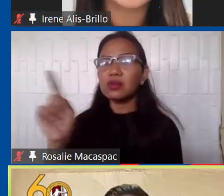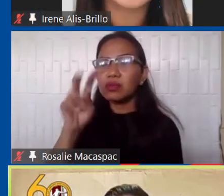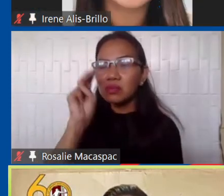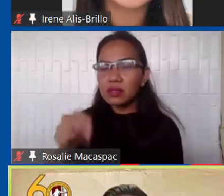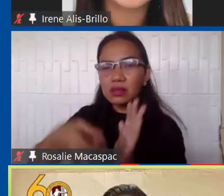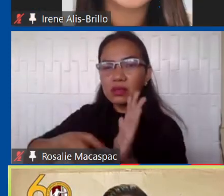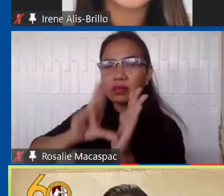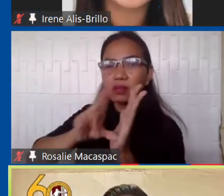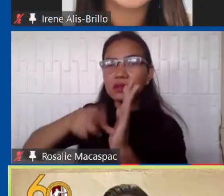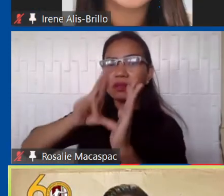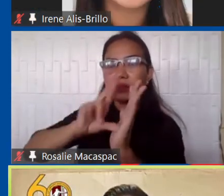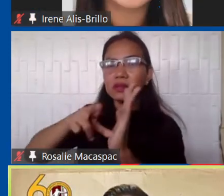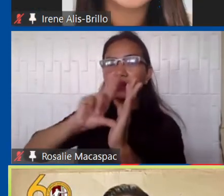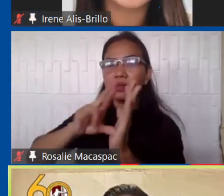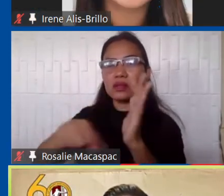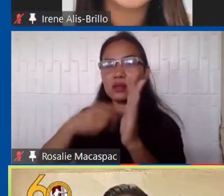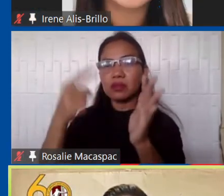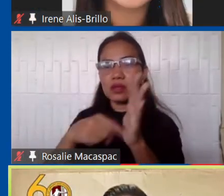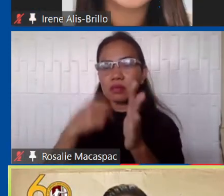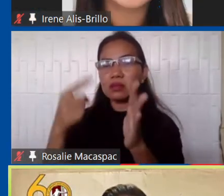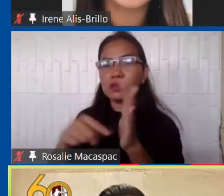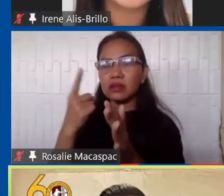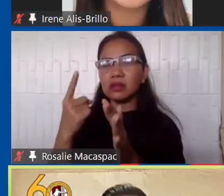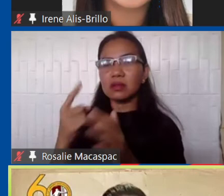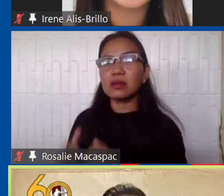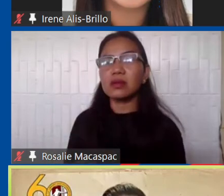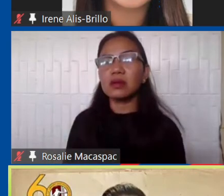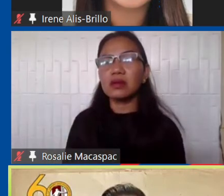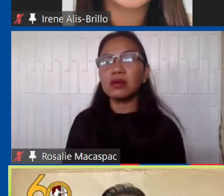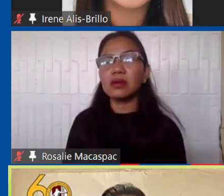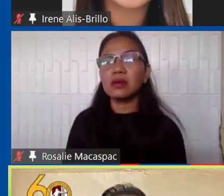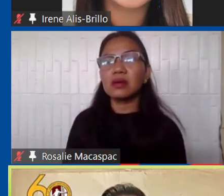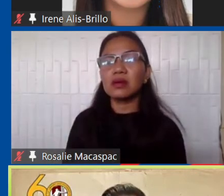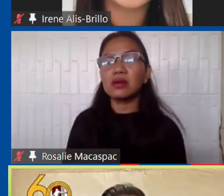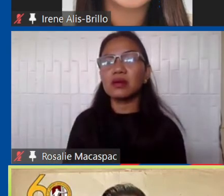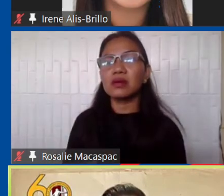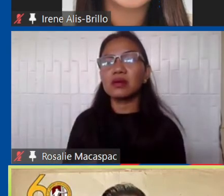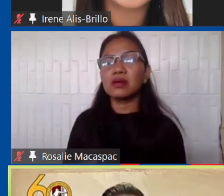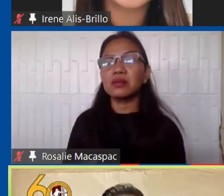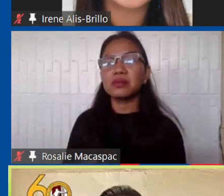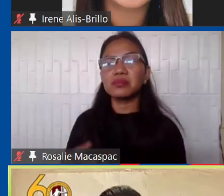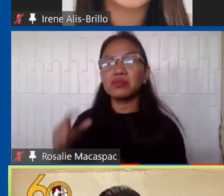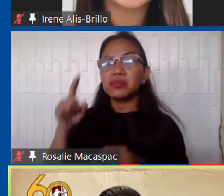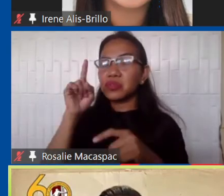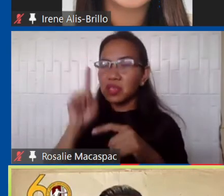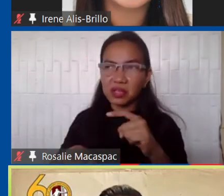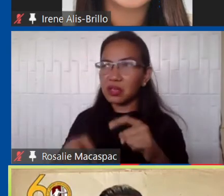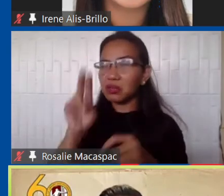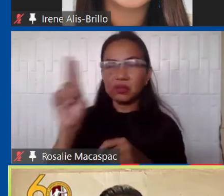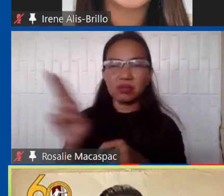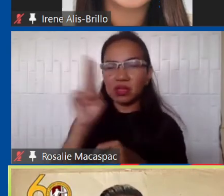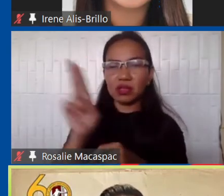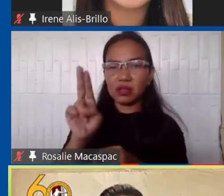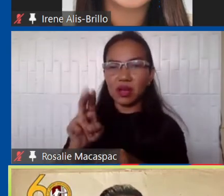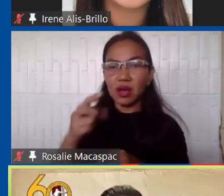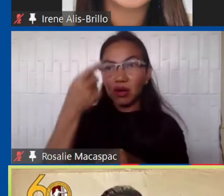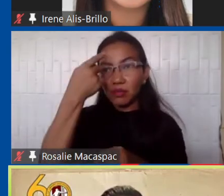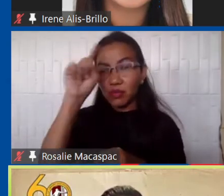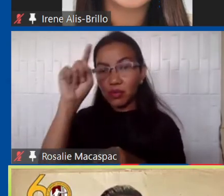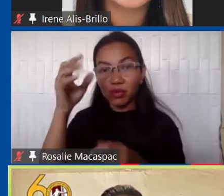because sometimes it it just means that you cannot use it for commercial purposes. No?